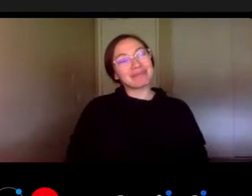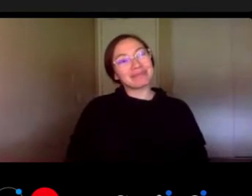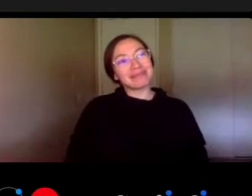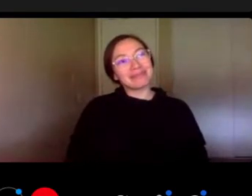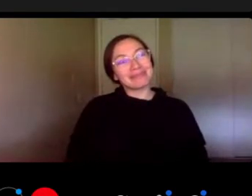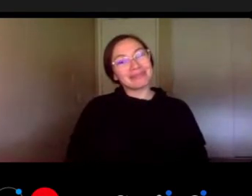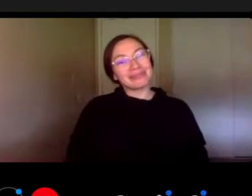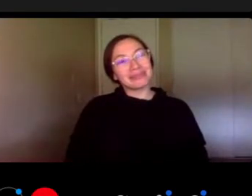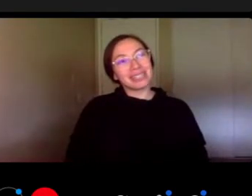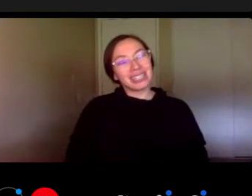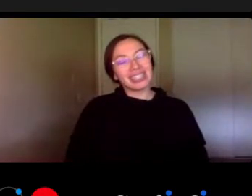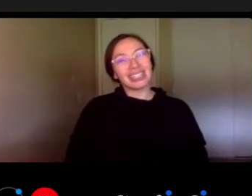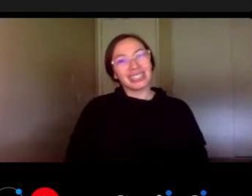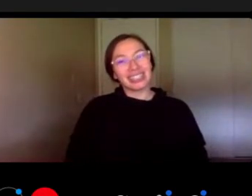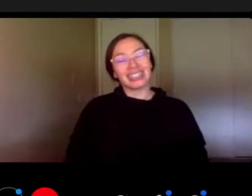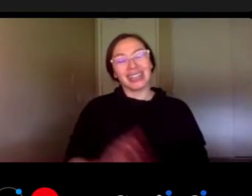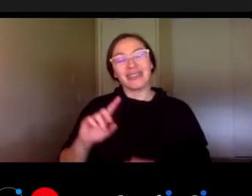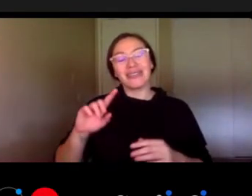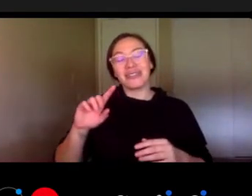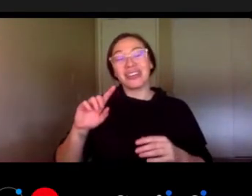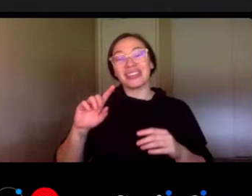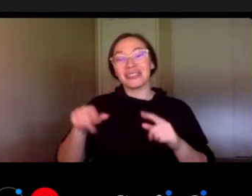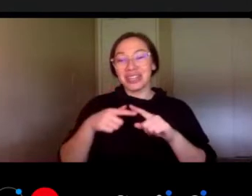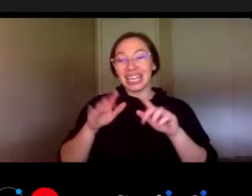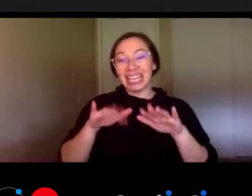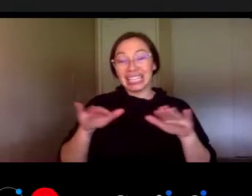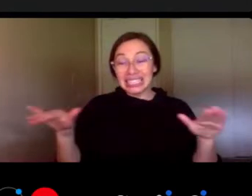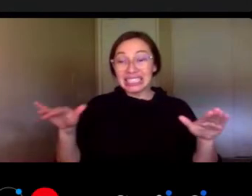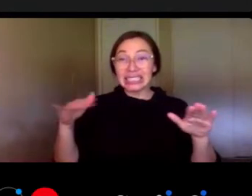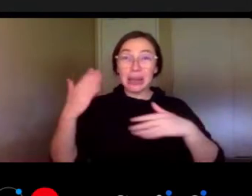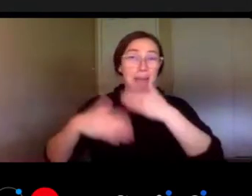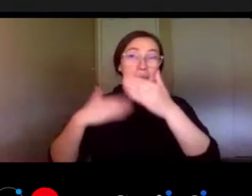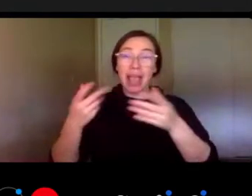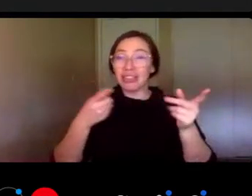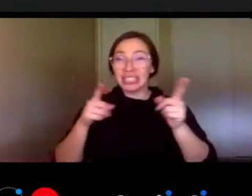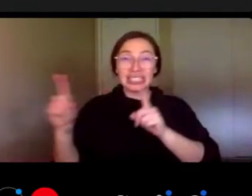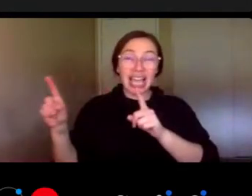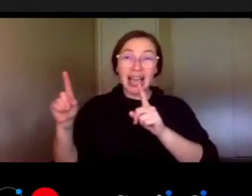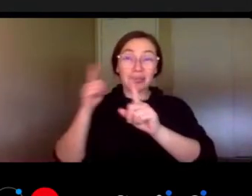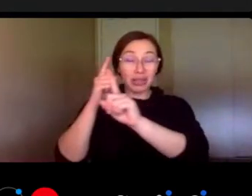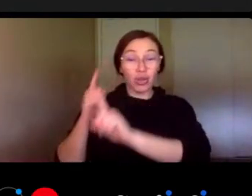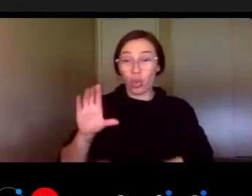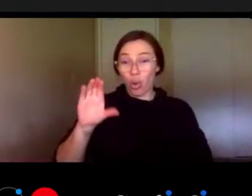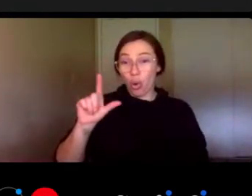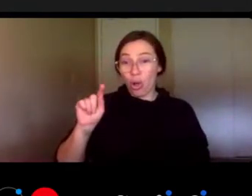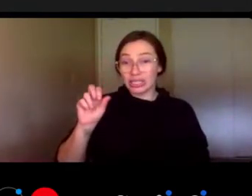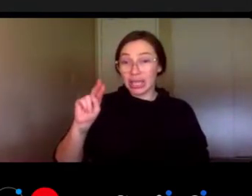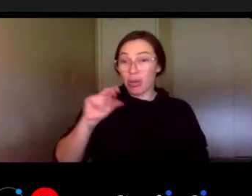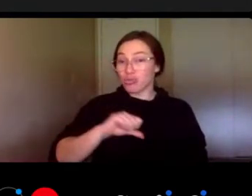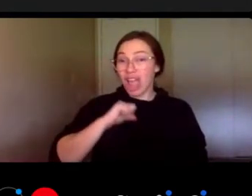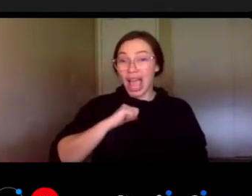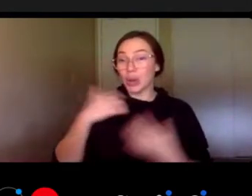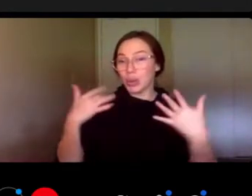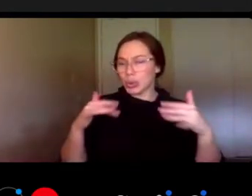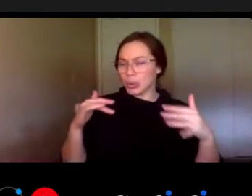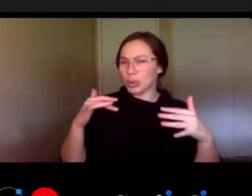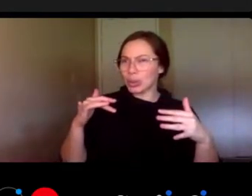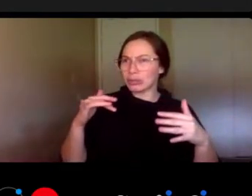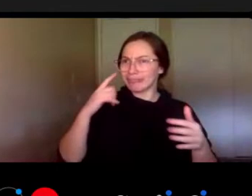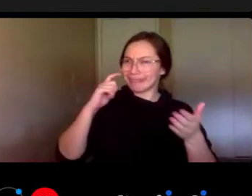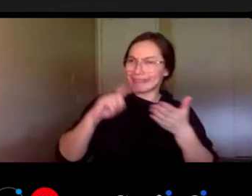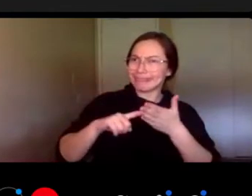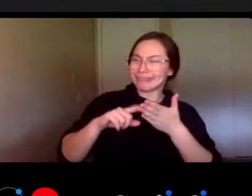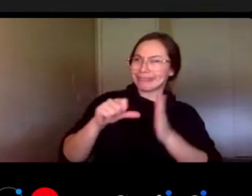when kids just make things happen. Colton, the Colton pride is incredible. There's nothing, no other like